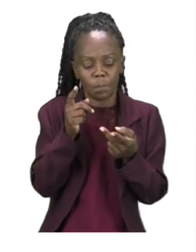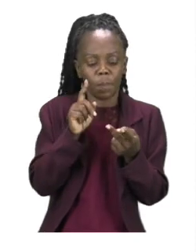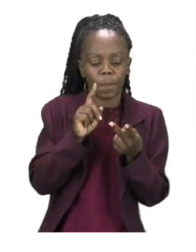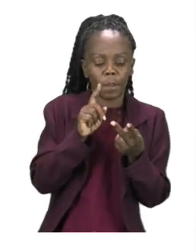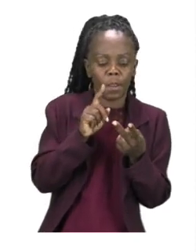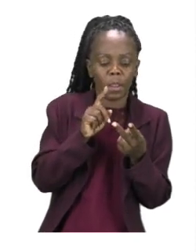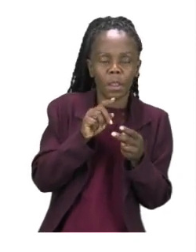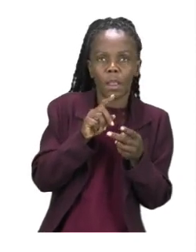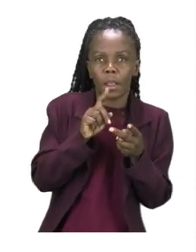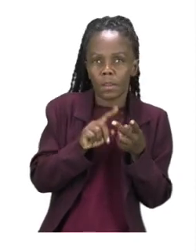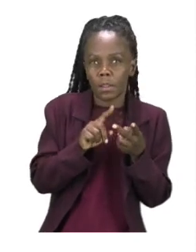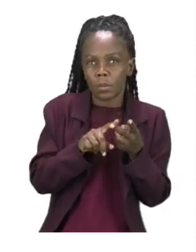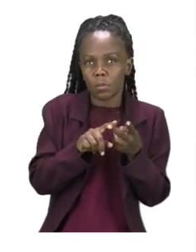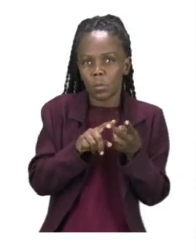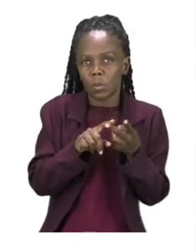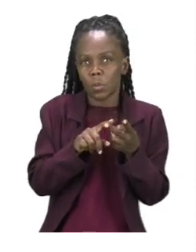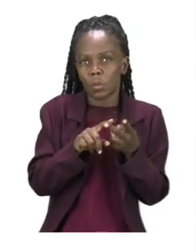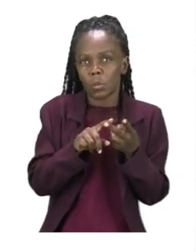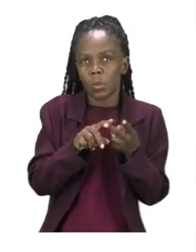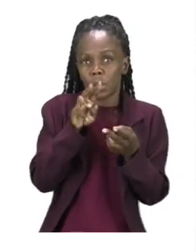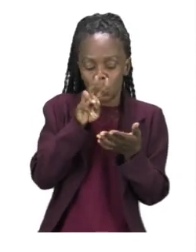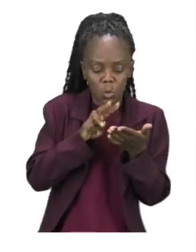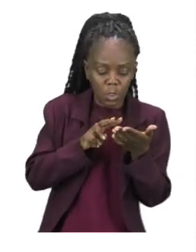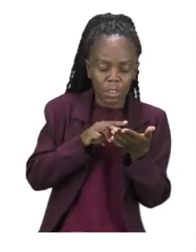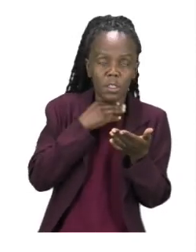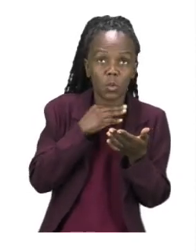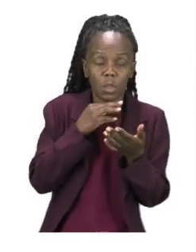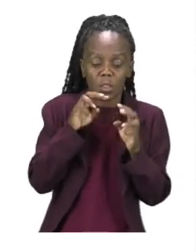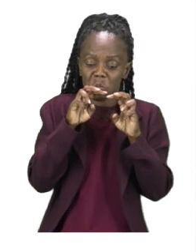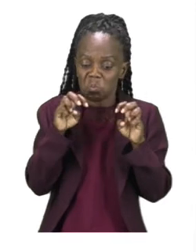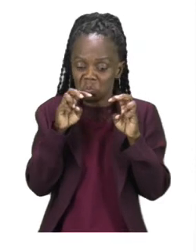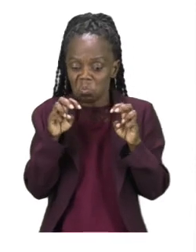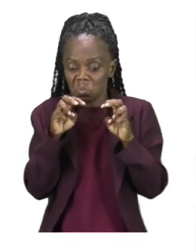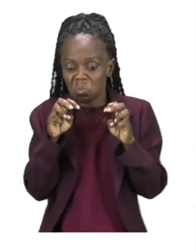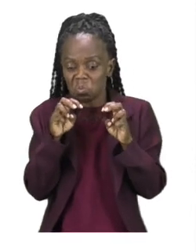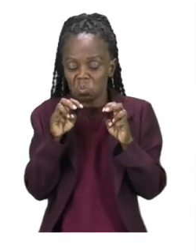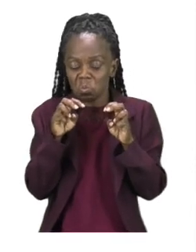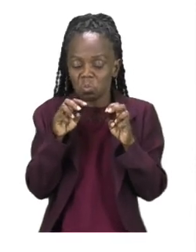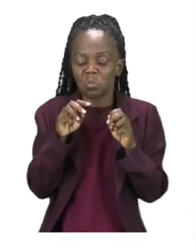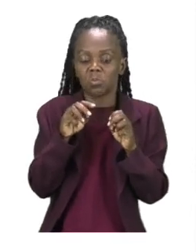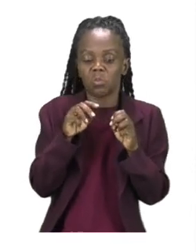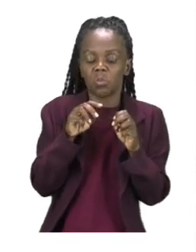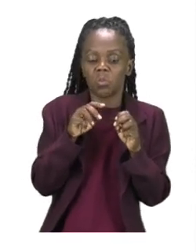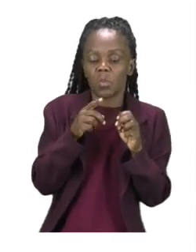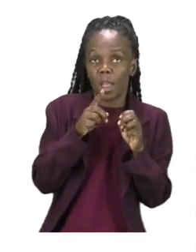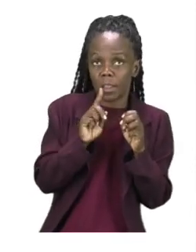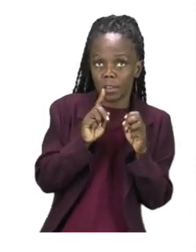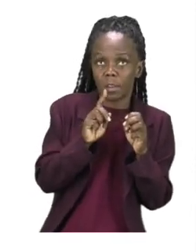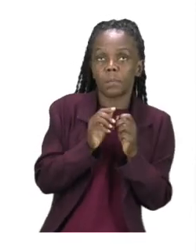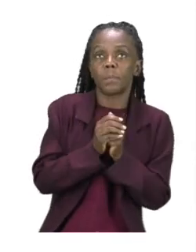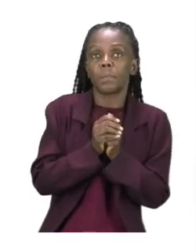to make sure that our answers are correct. So we are going to read our story